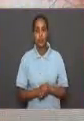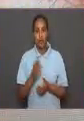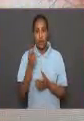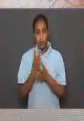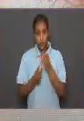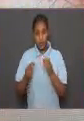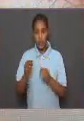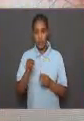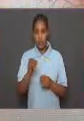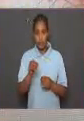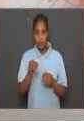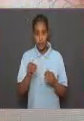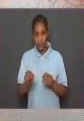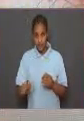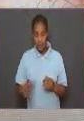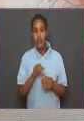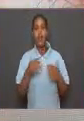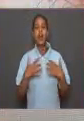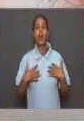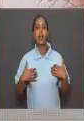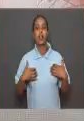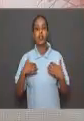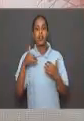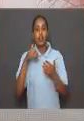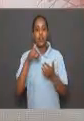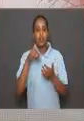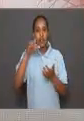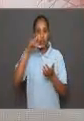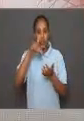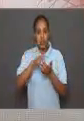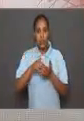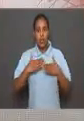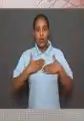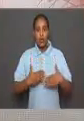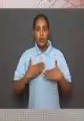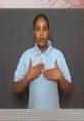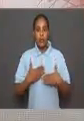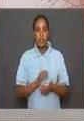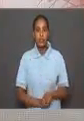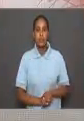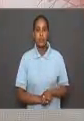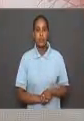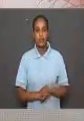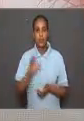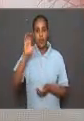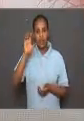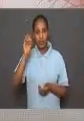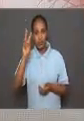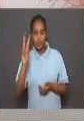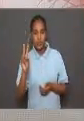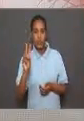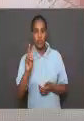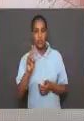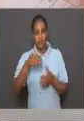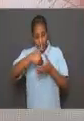Both plants and animals respire or breathe. Carbon dioxide